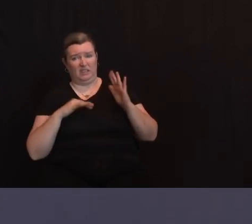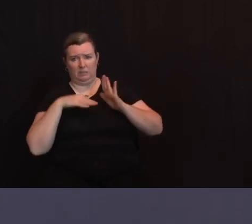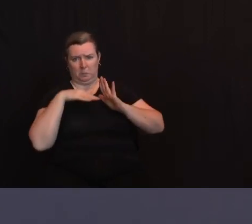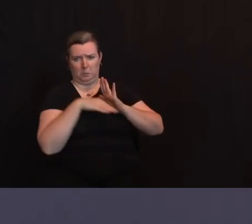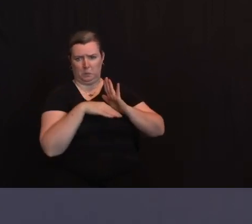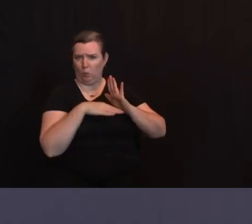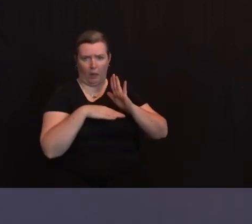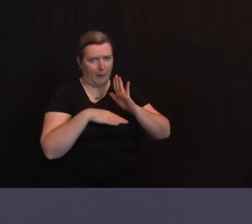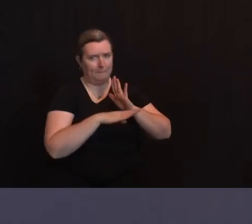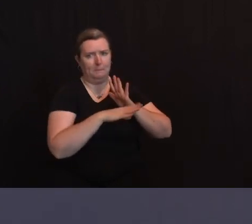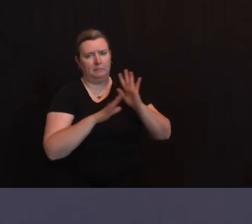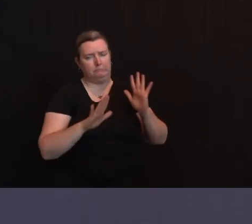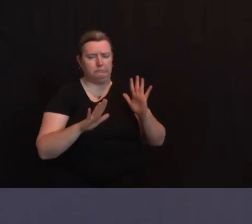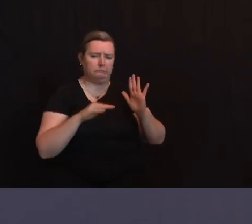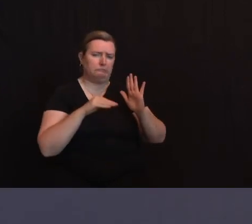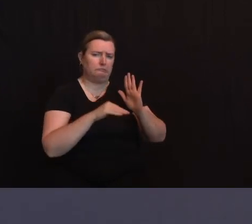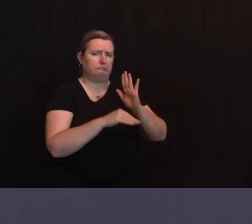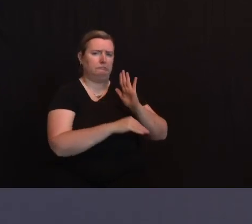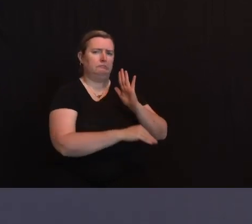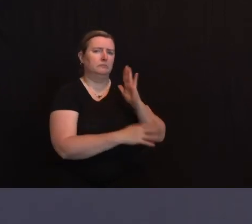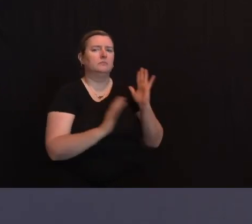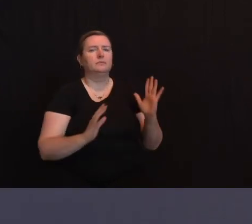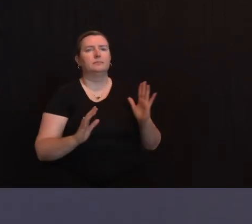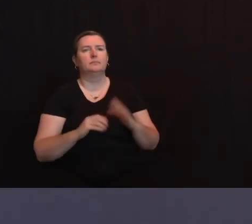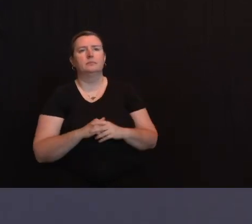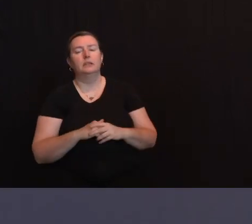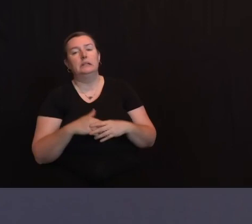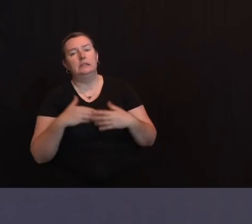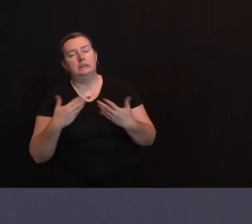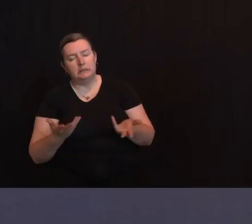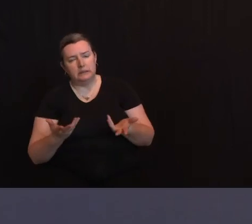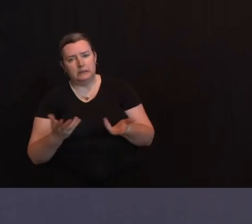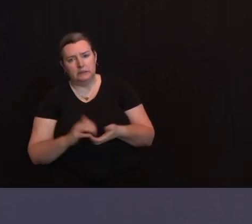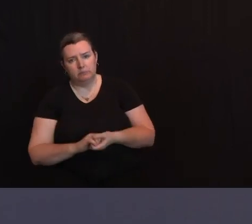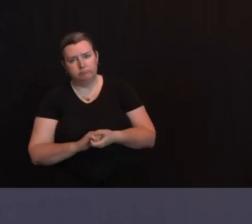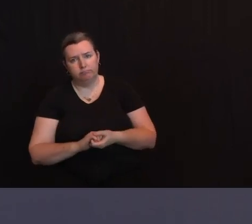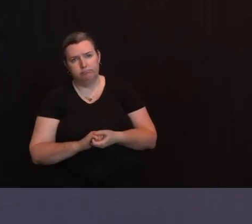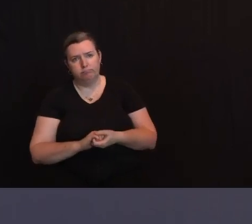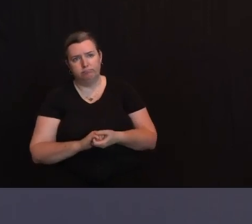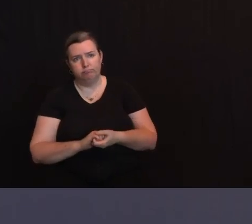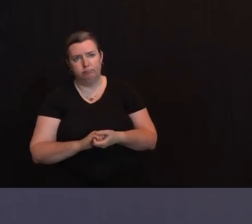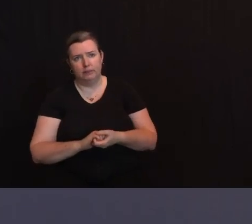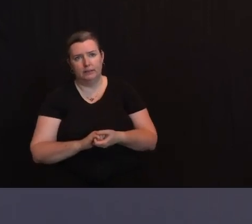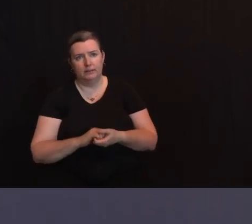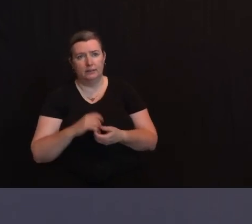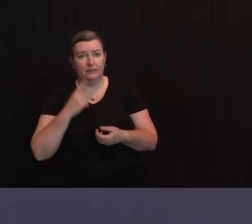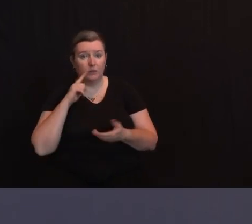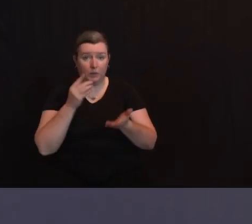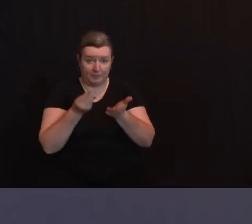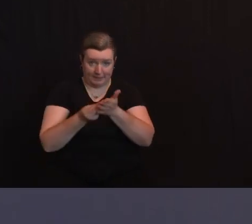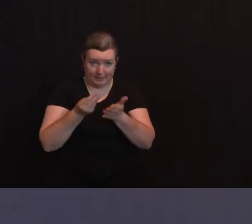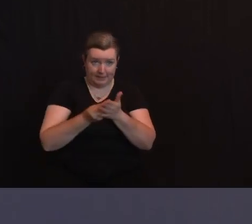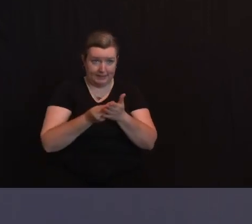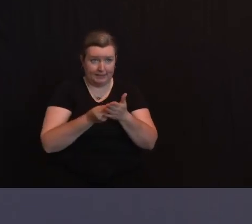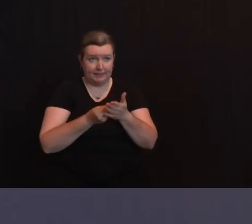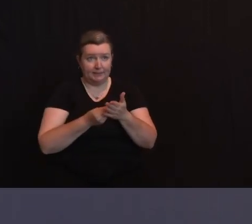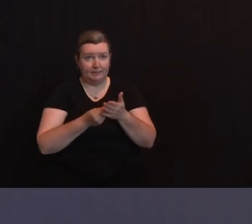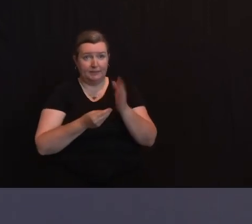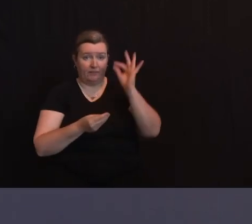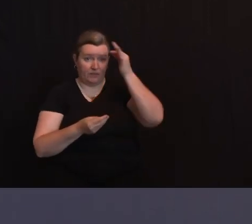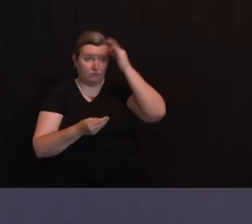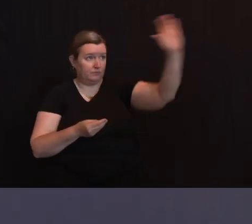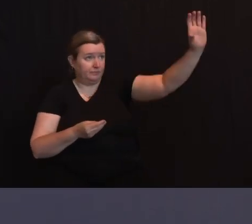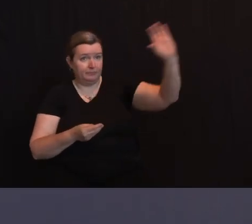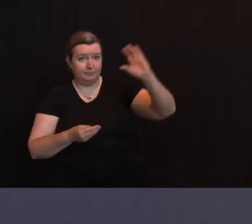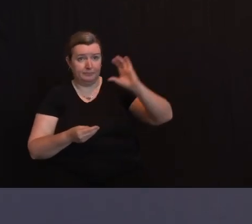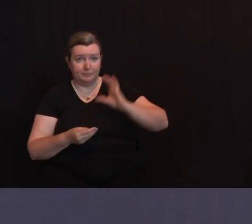Amen. I don't know that I wouldn't say that the dots were connected, at least as far as I can tell. I have been, from